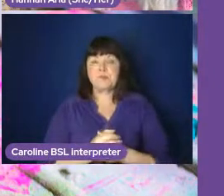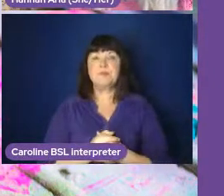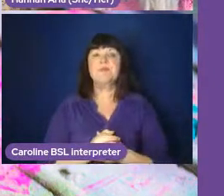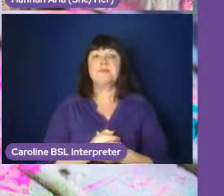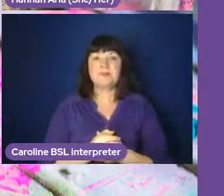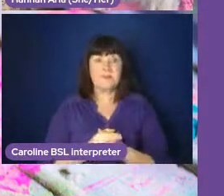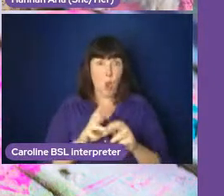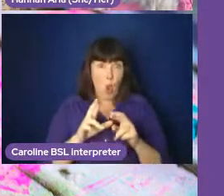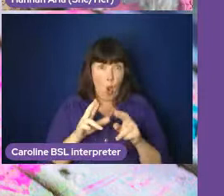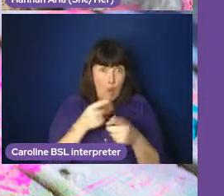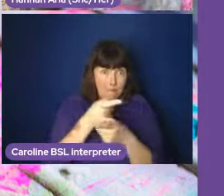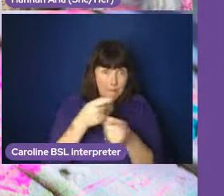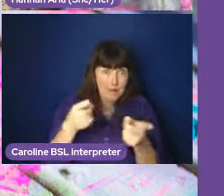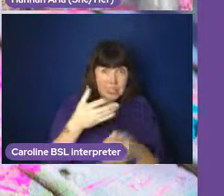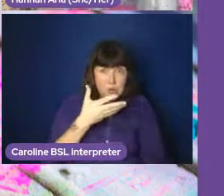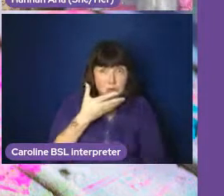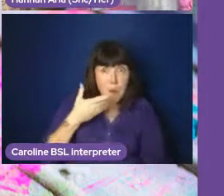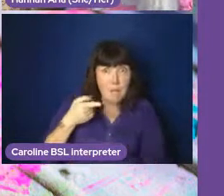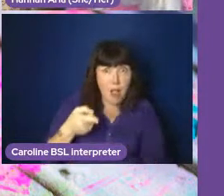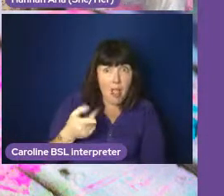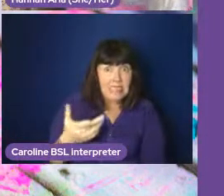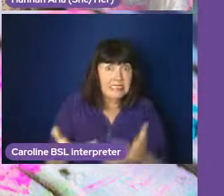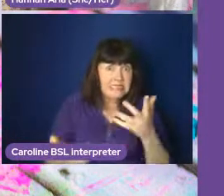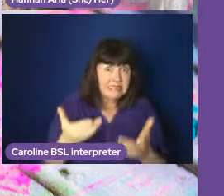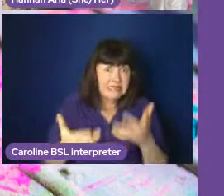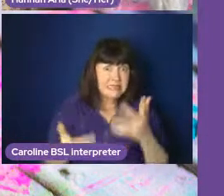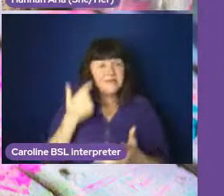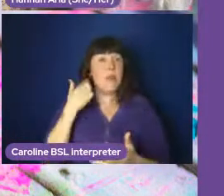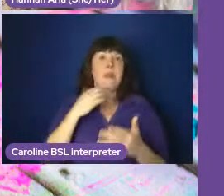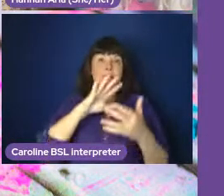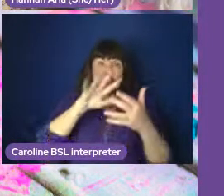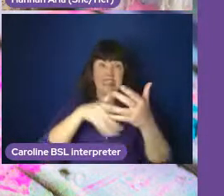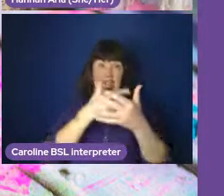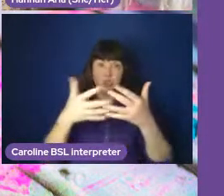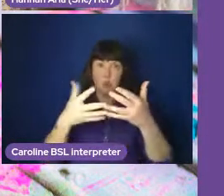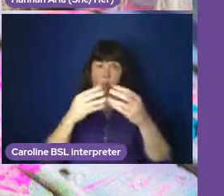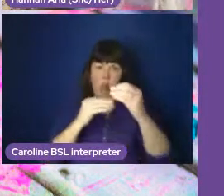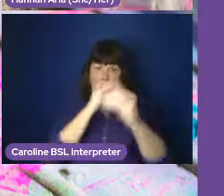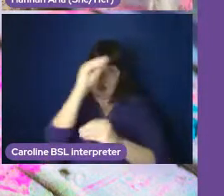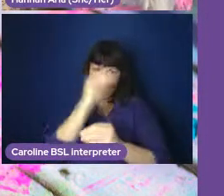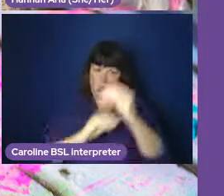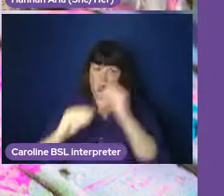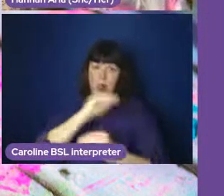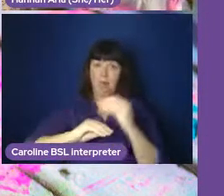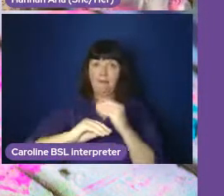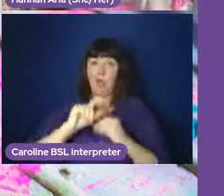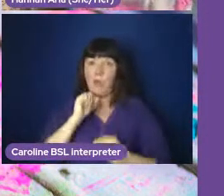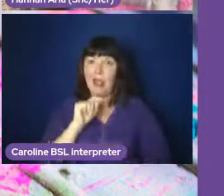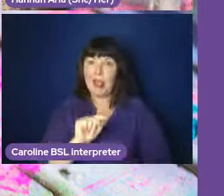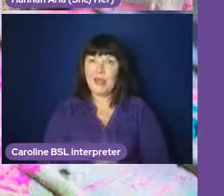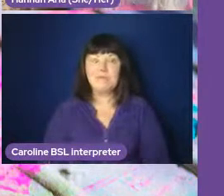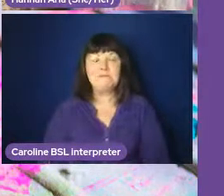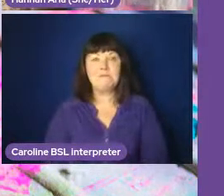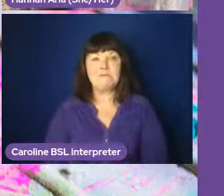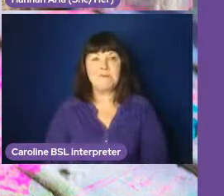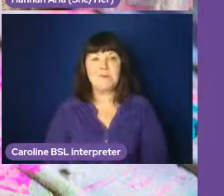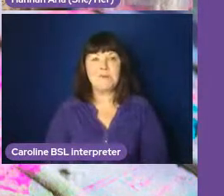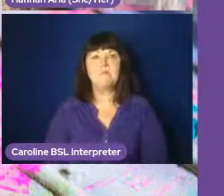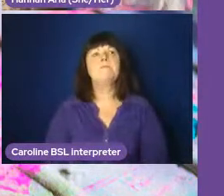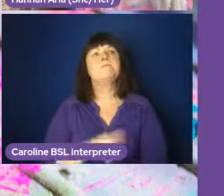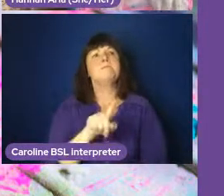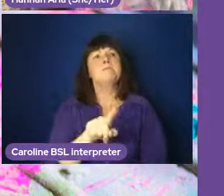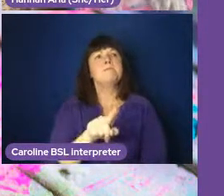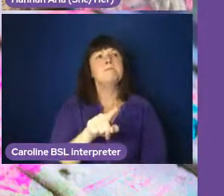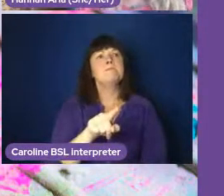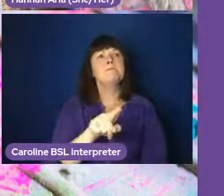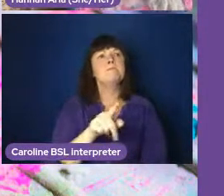guys won't mind too much. There's going to be a slight reshuffle of the schedule, but it will be worth it. They're actually, rather than submitting art, they're going